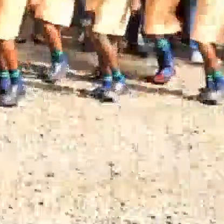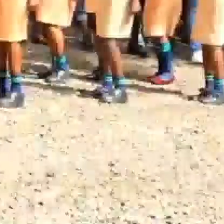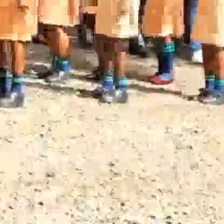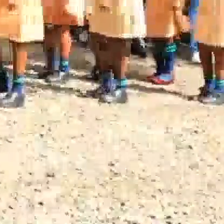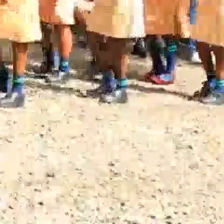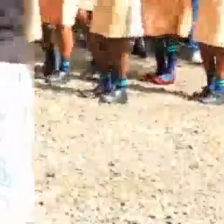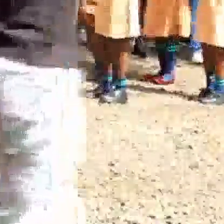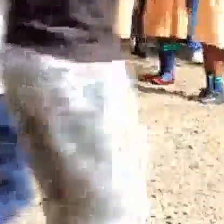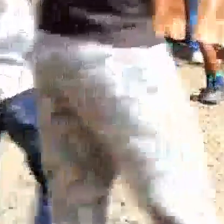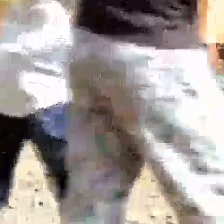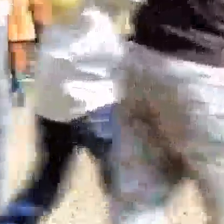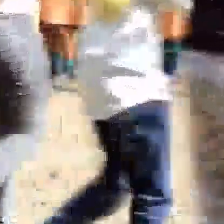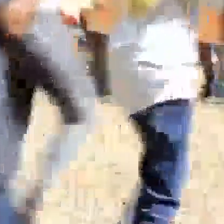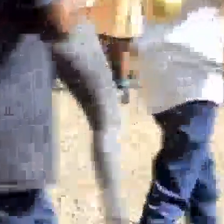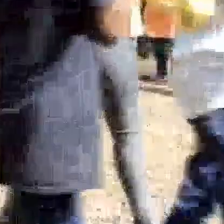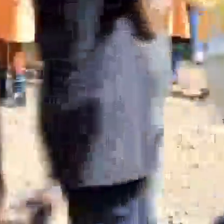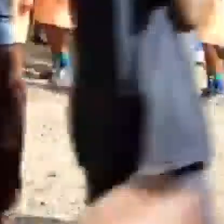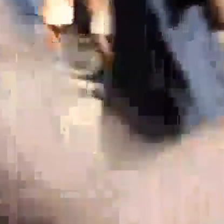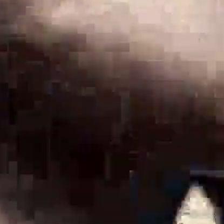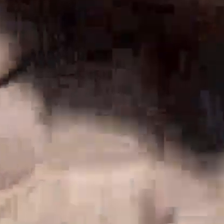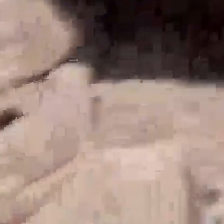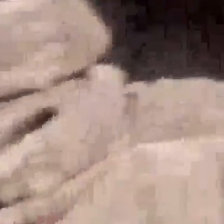Examine your own disclaimer and activities.